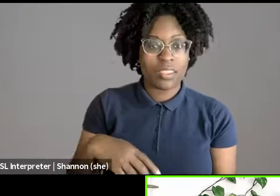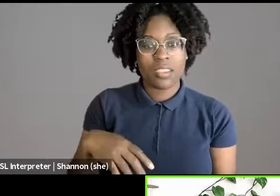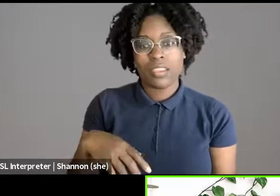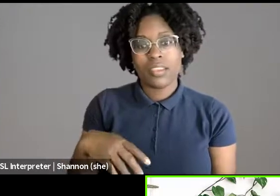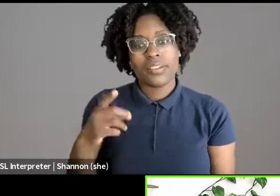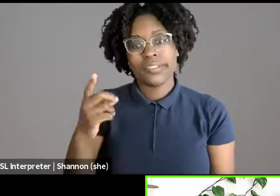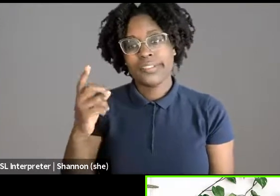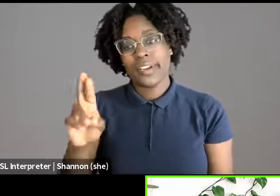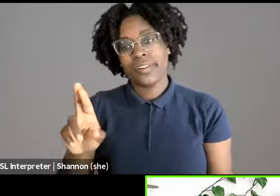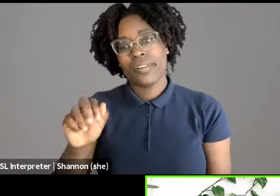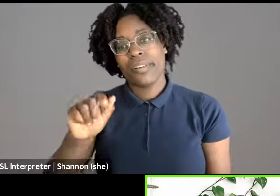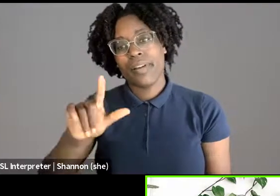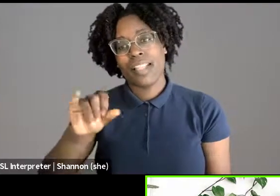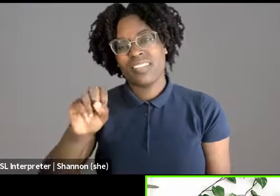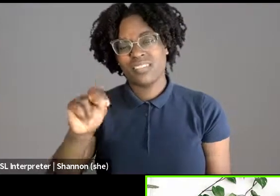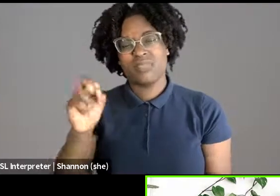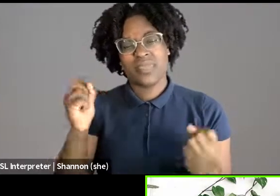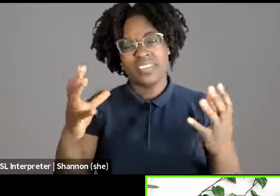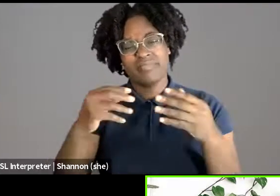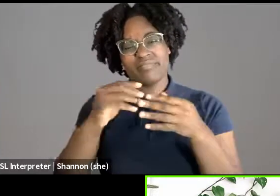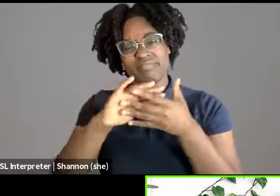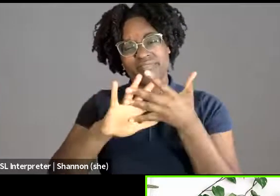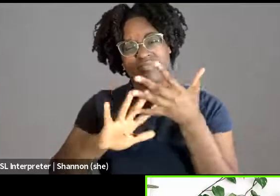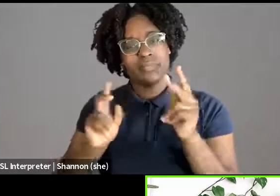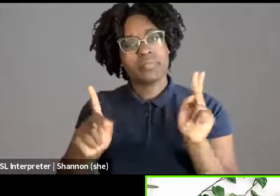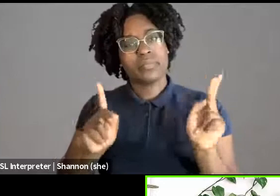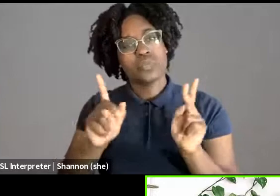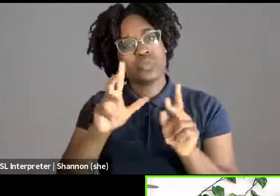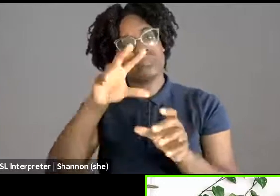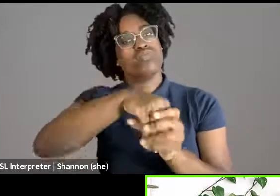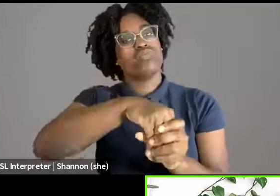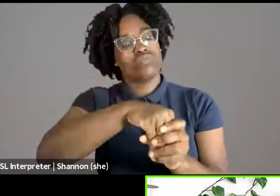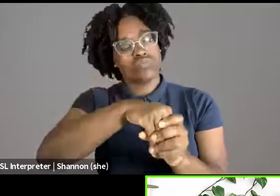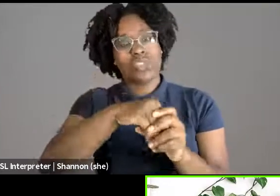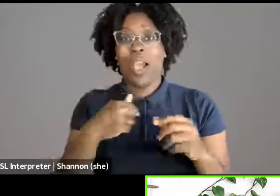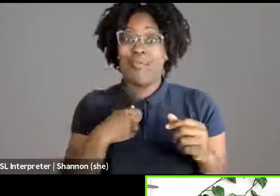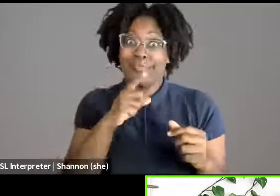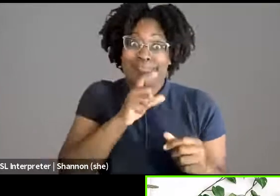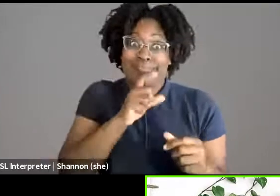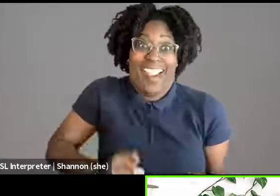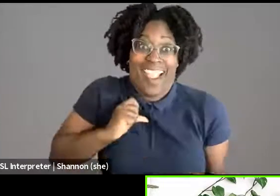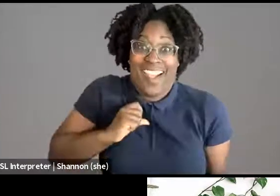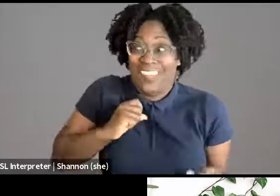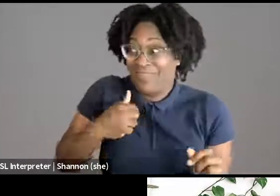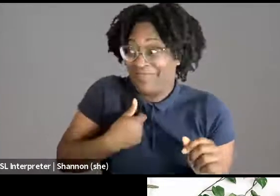advisors as well to the project that I'm proud to represent today, even though I'm just one tiny part of it.